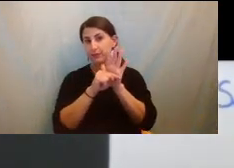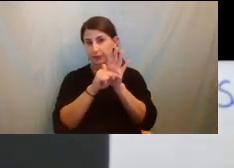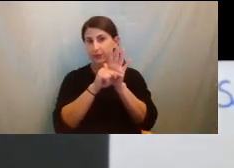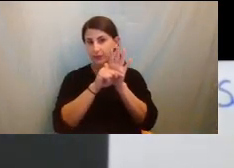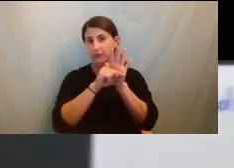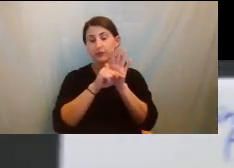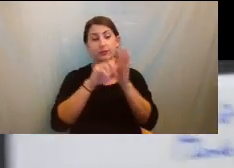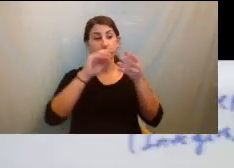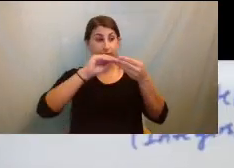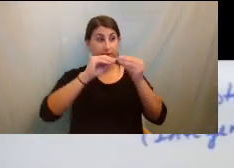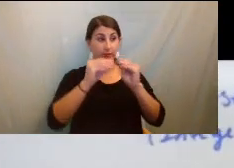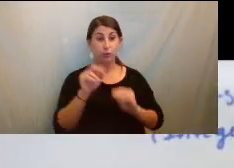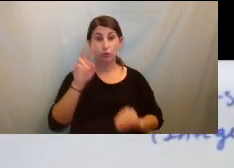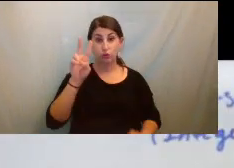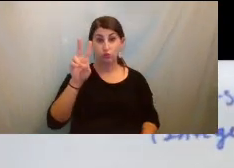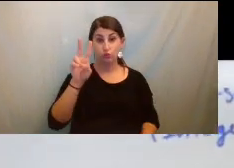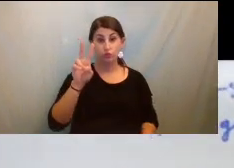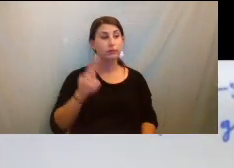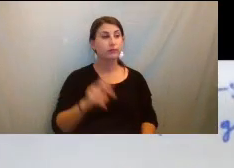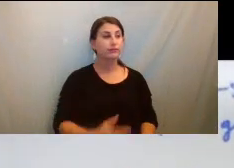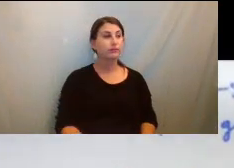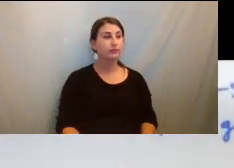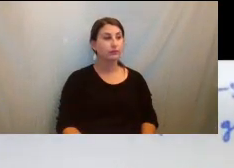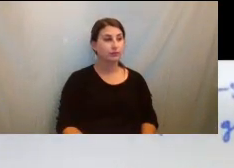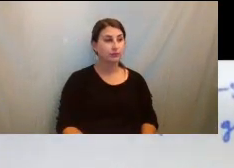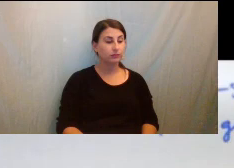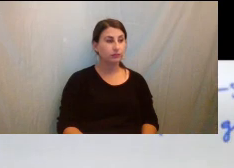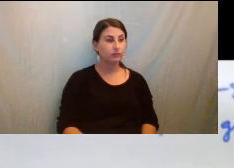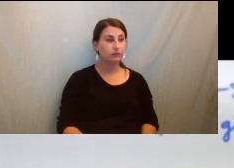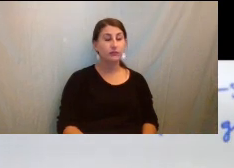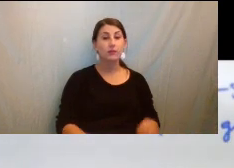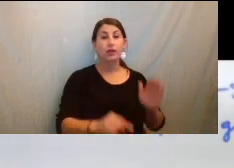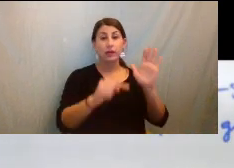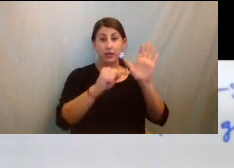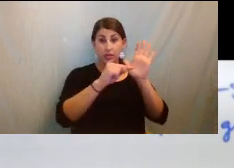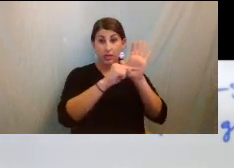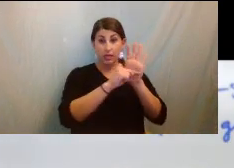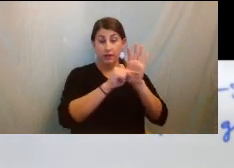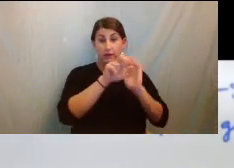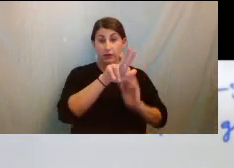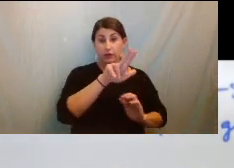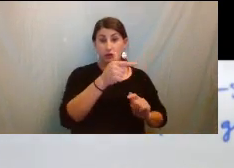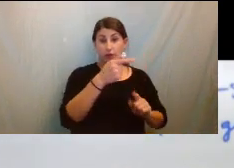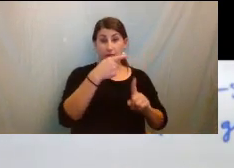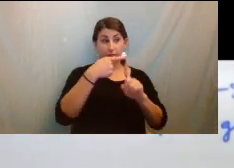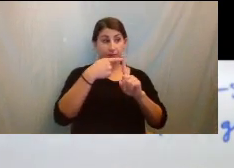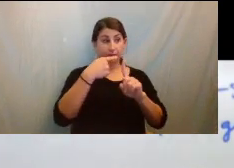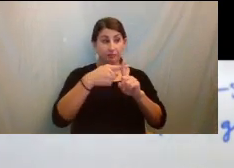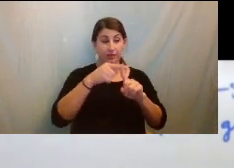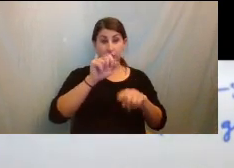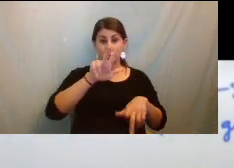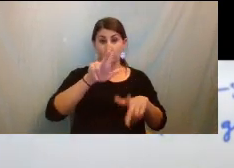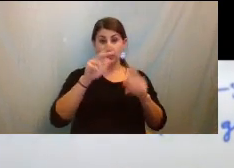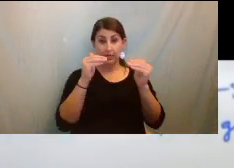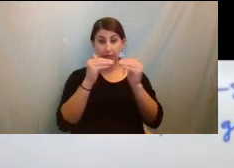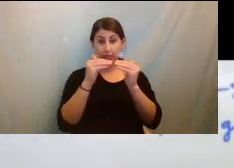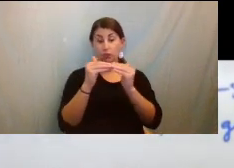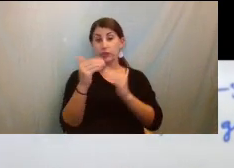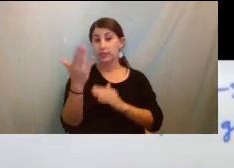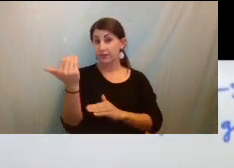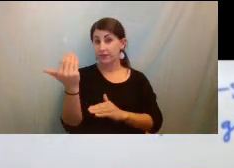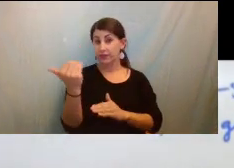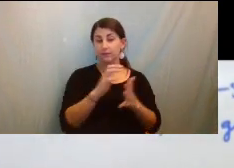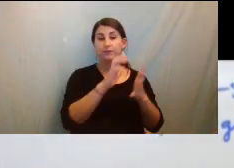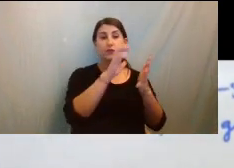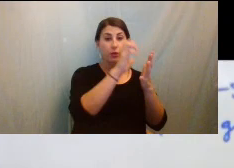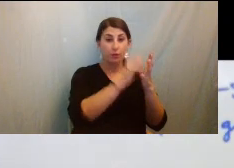Okay. All right, number 2. Have negative 3g plus 3 equals 15.